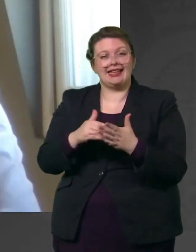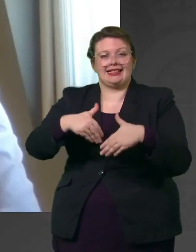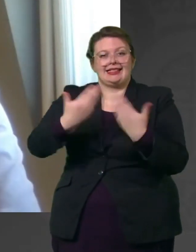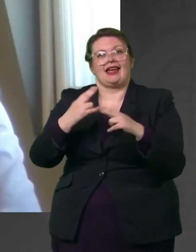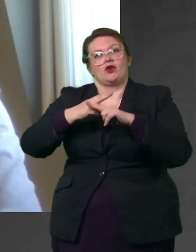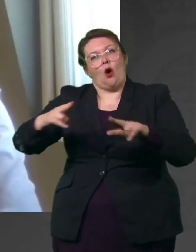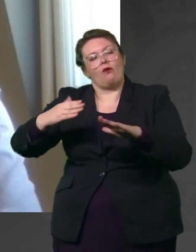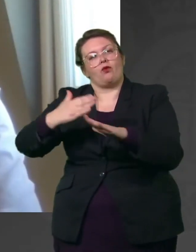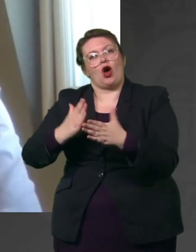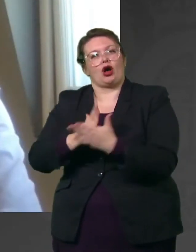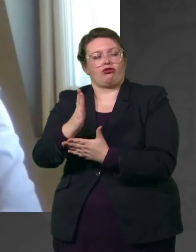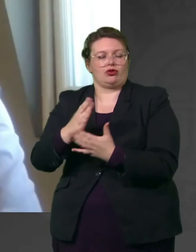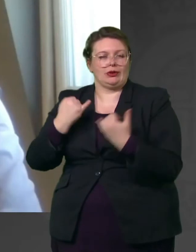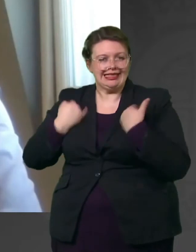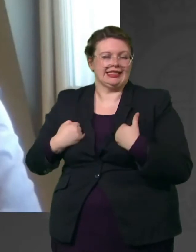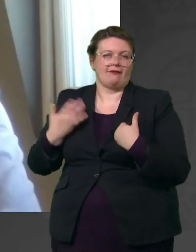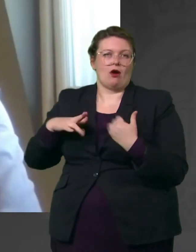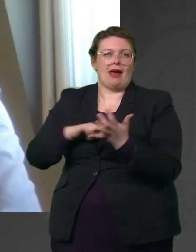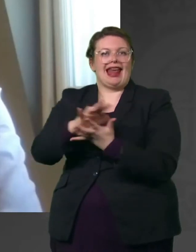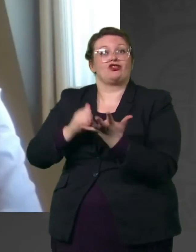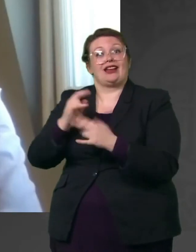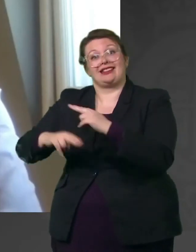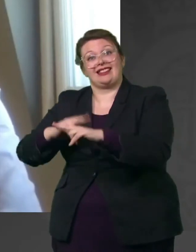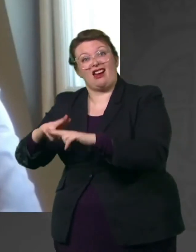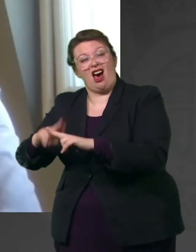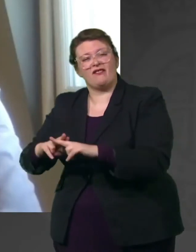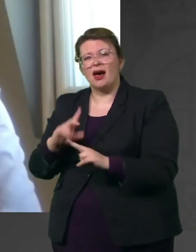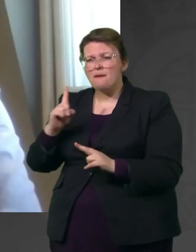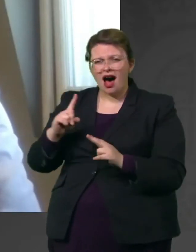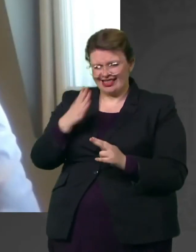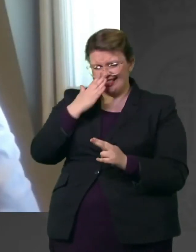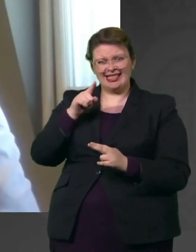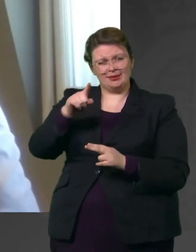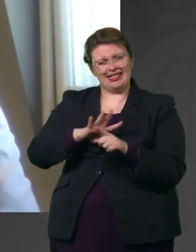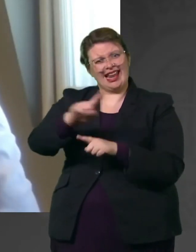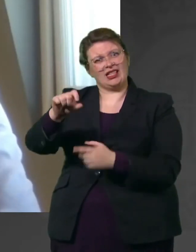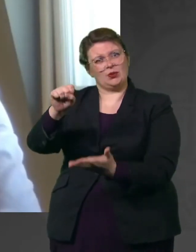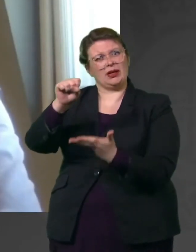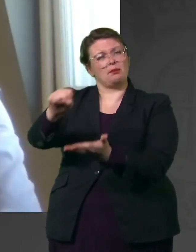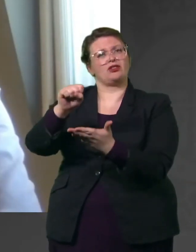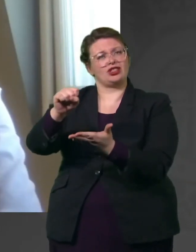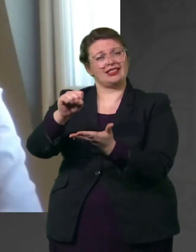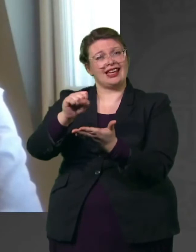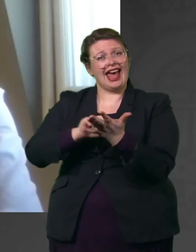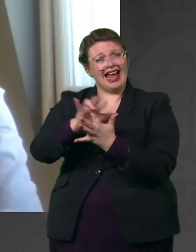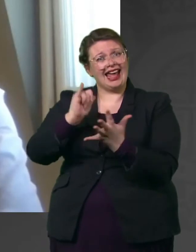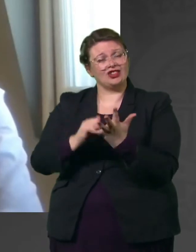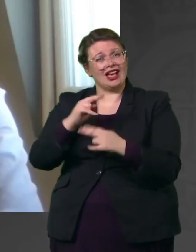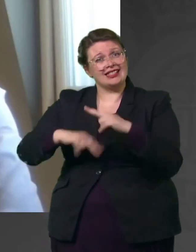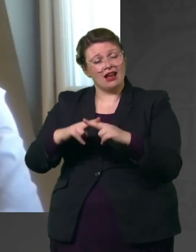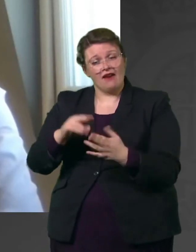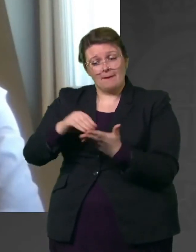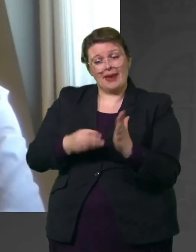healthcare workers won't get a pay rise in the budget. What more are you going to do to support NHS staff other than asking the public